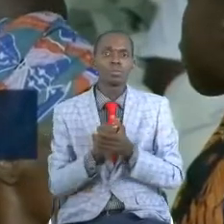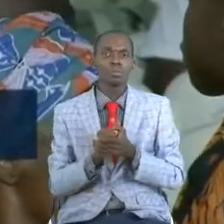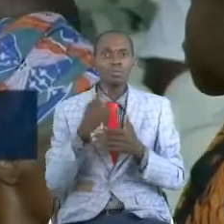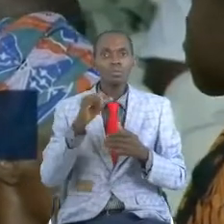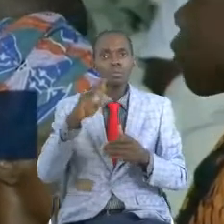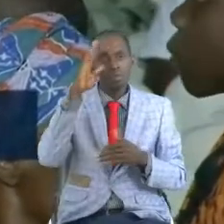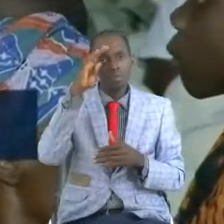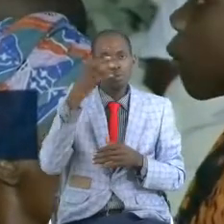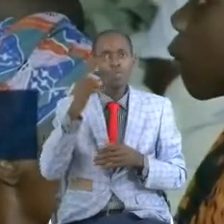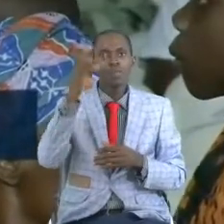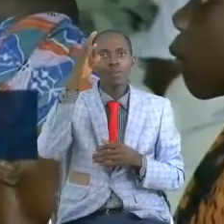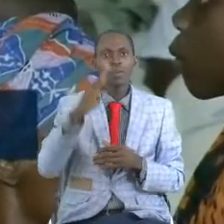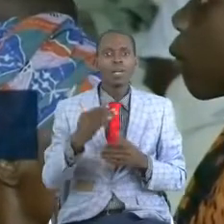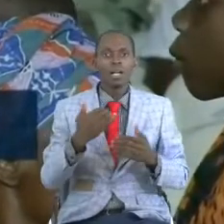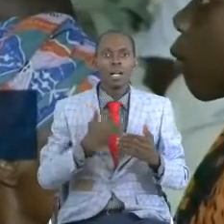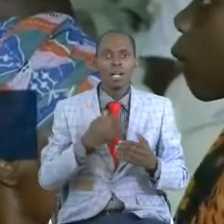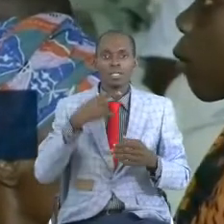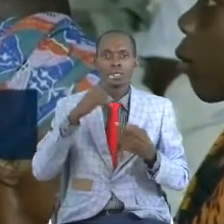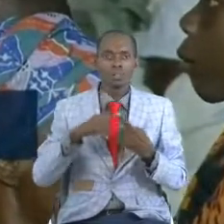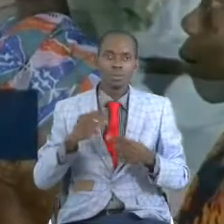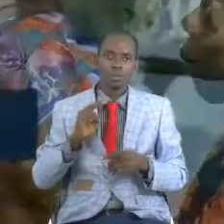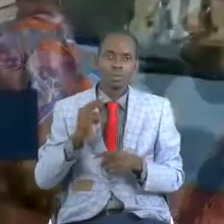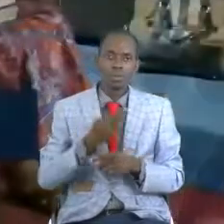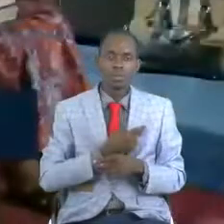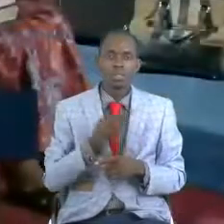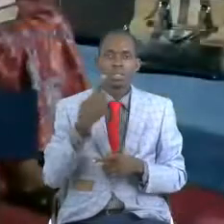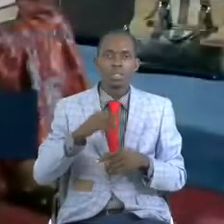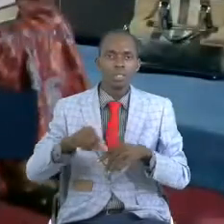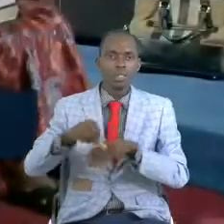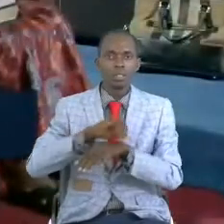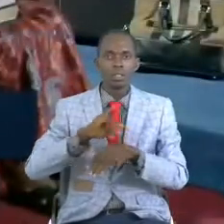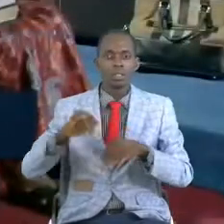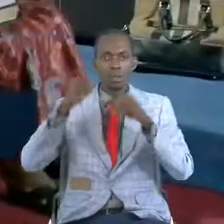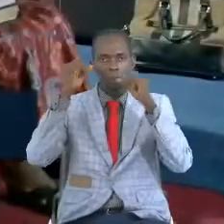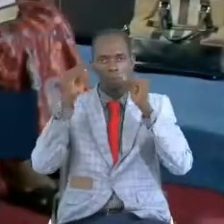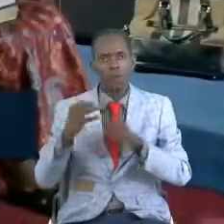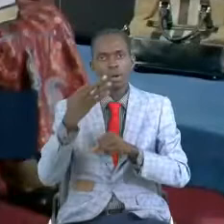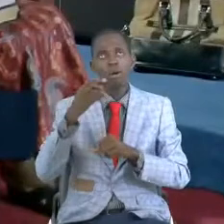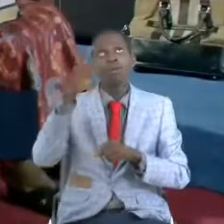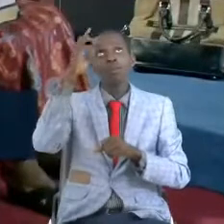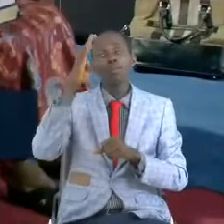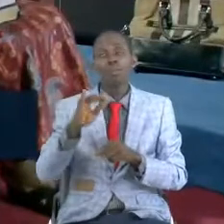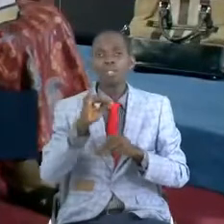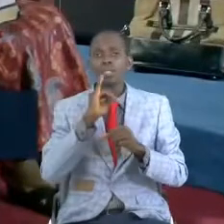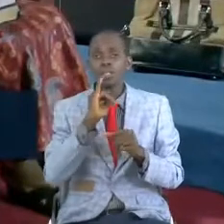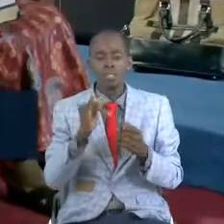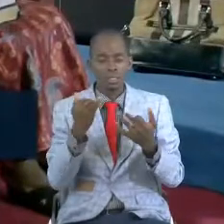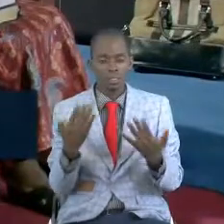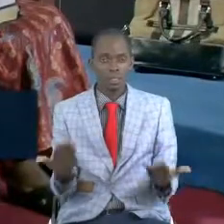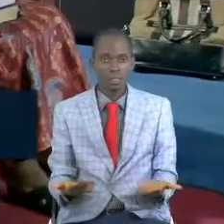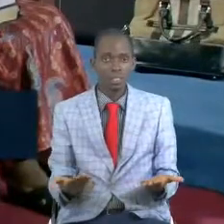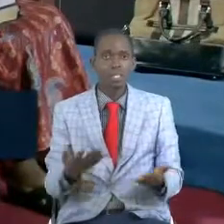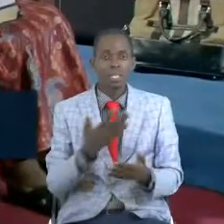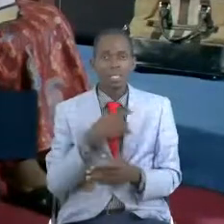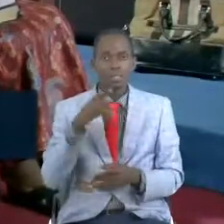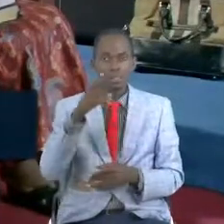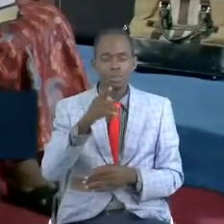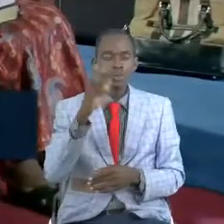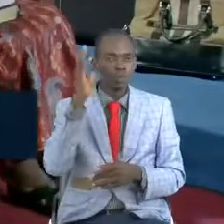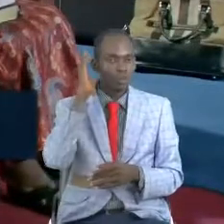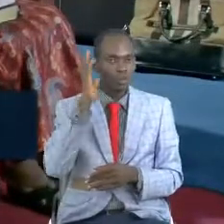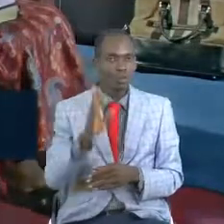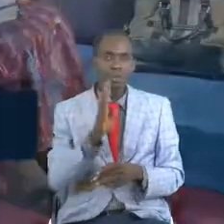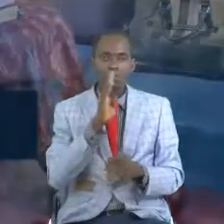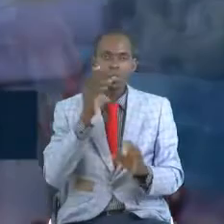us the anointing power of God is present, and you will be a recipient of that miracle